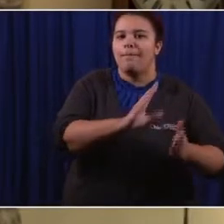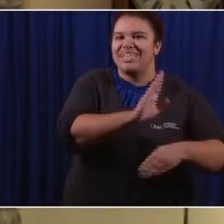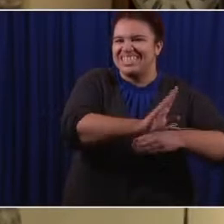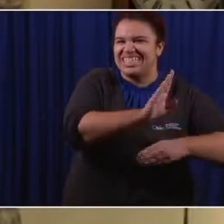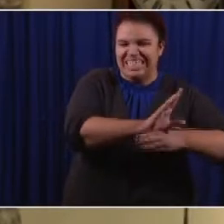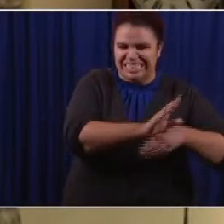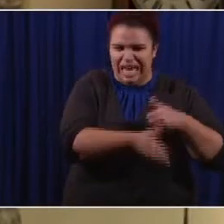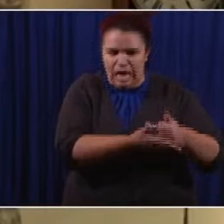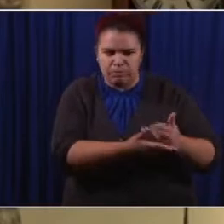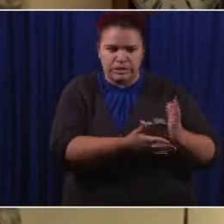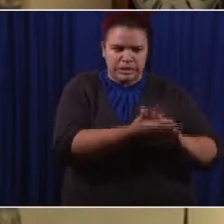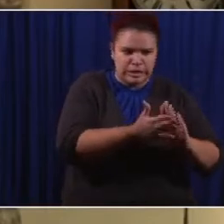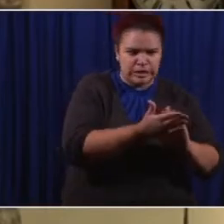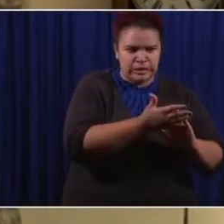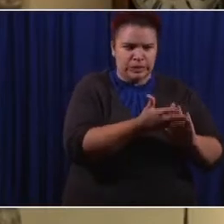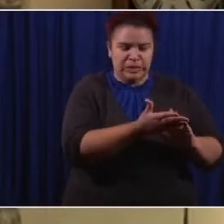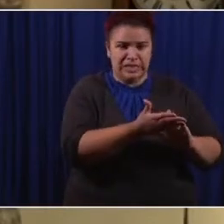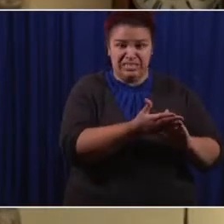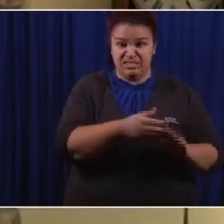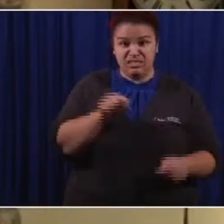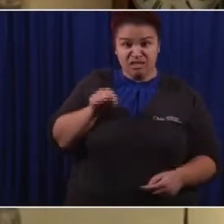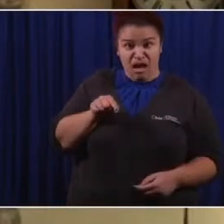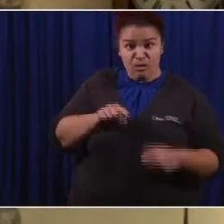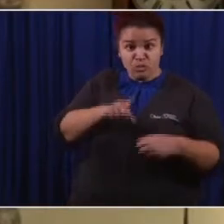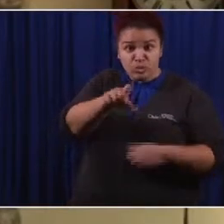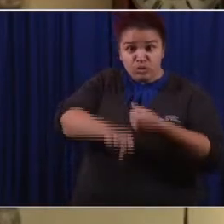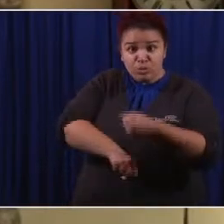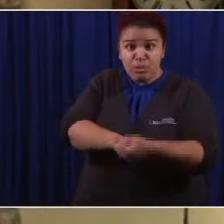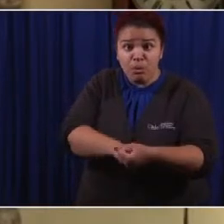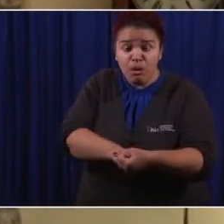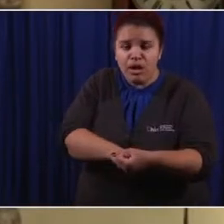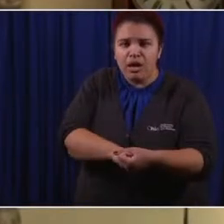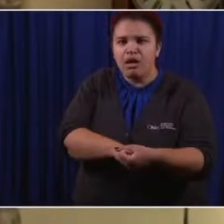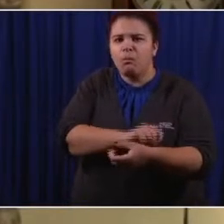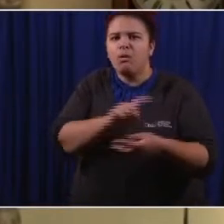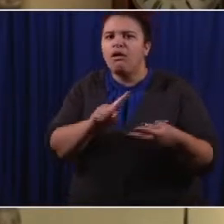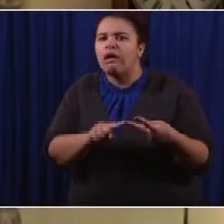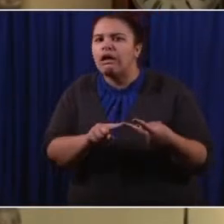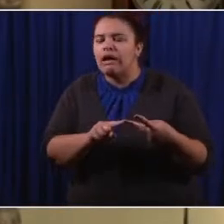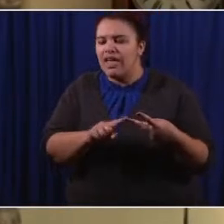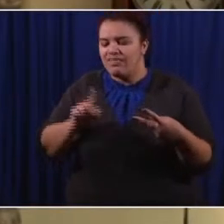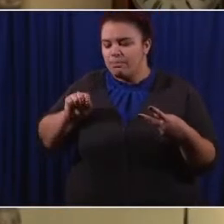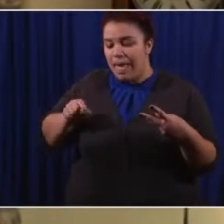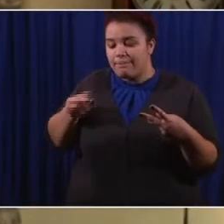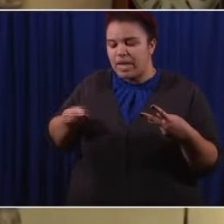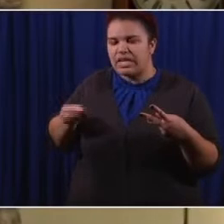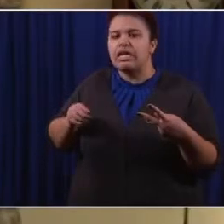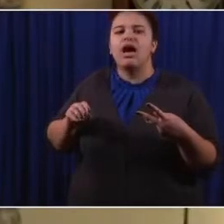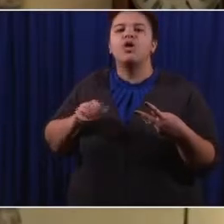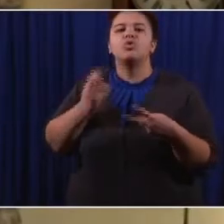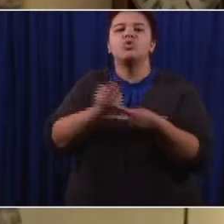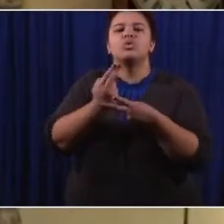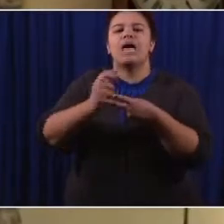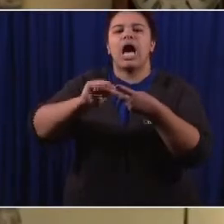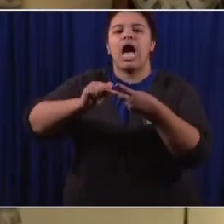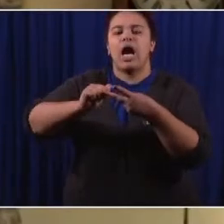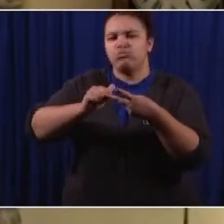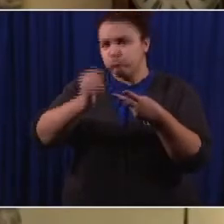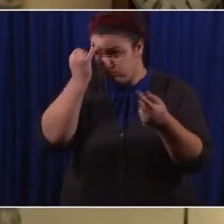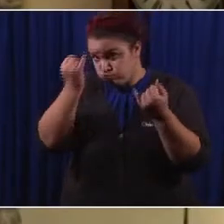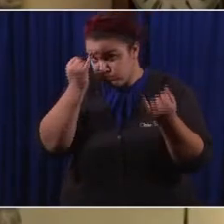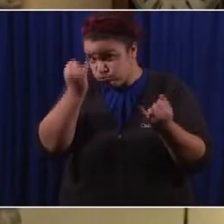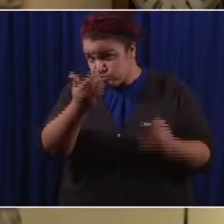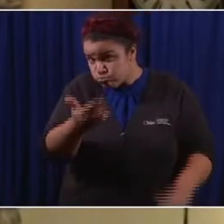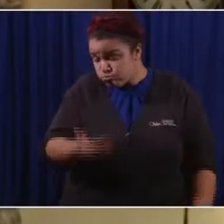something you would support? And do you have any other ideas of how the rest of that money might be used? Yes, I do. We're working on that.